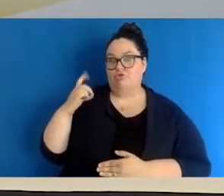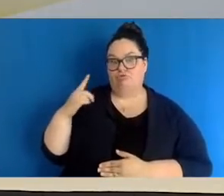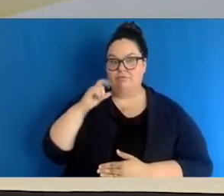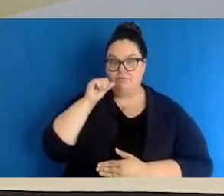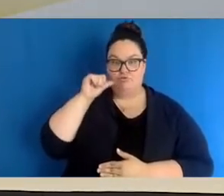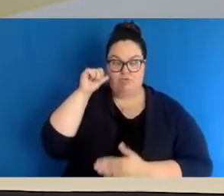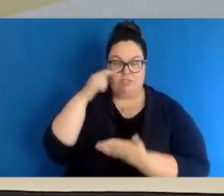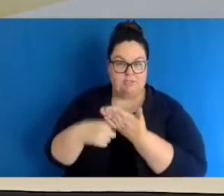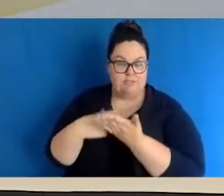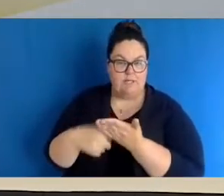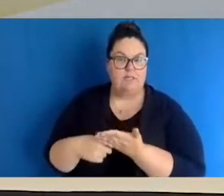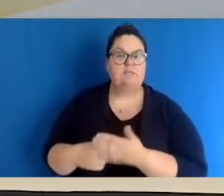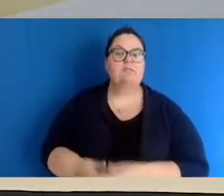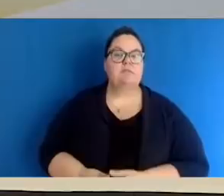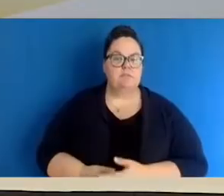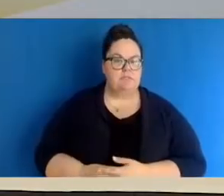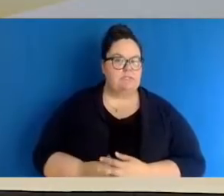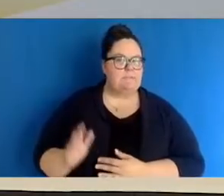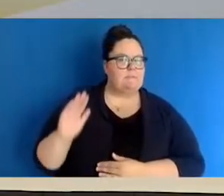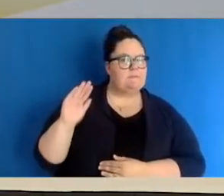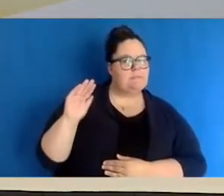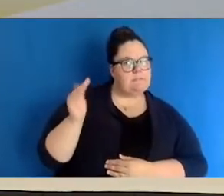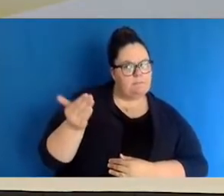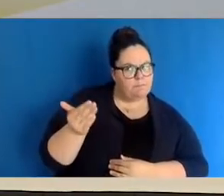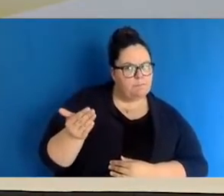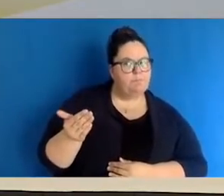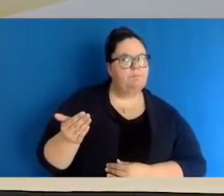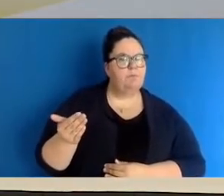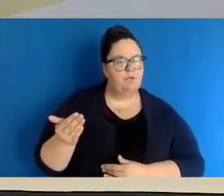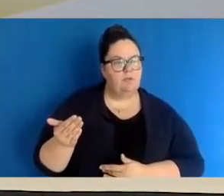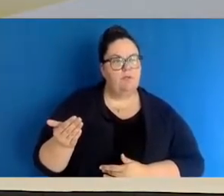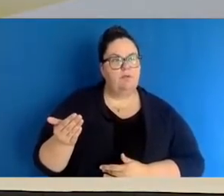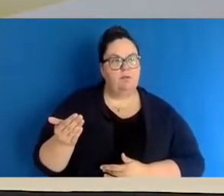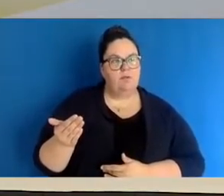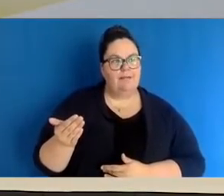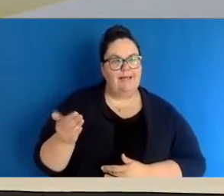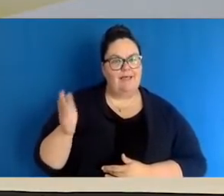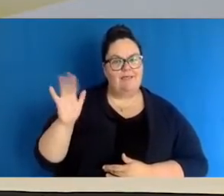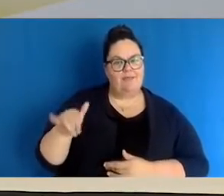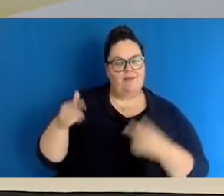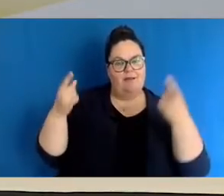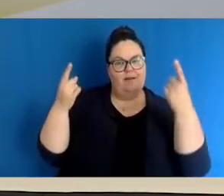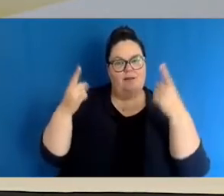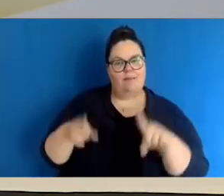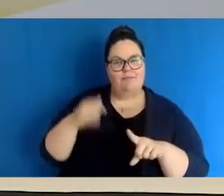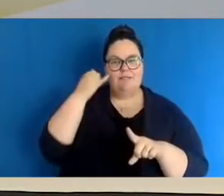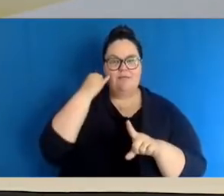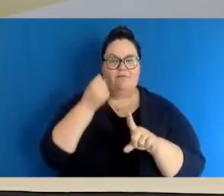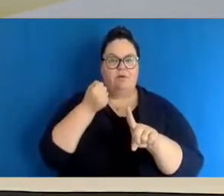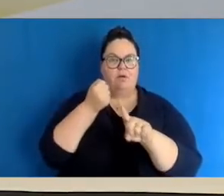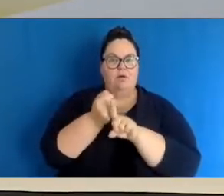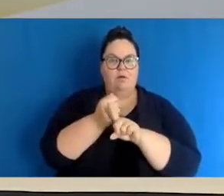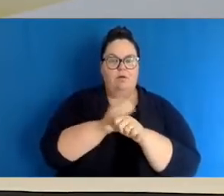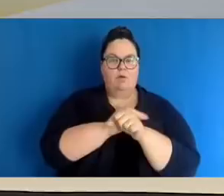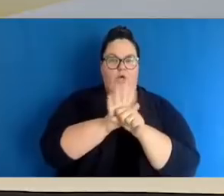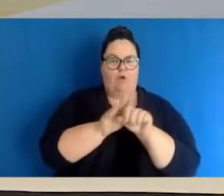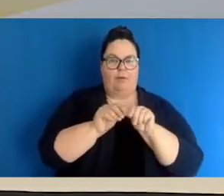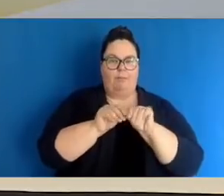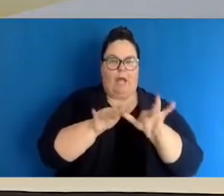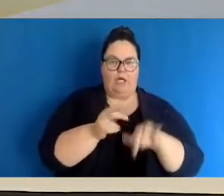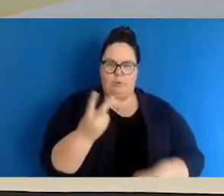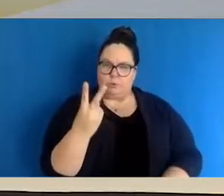and there seemed to be some indication that occurs when there's a school outbreak of 2 or more cases. But is